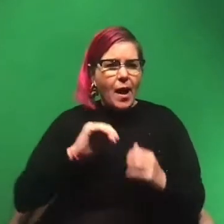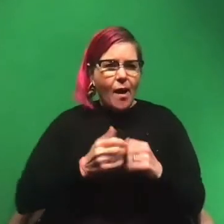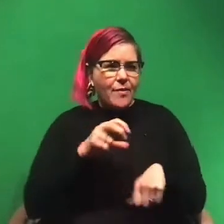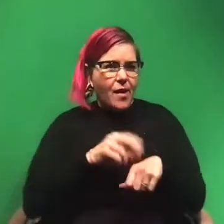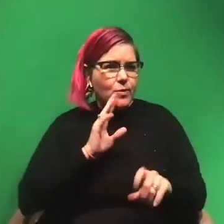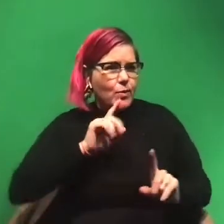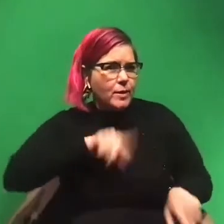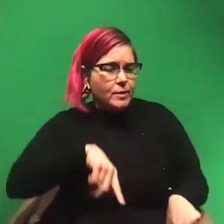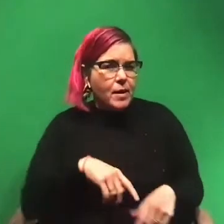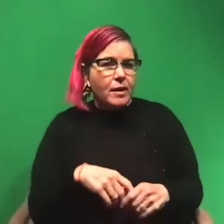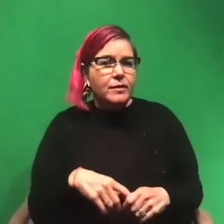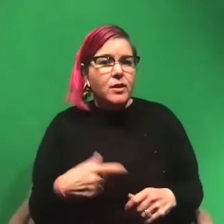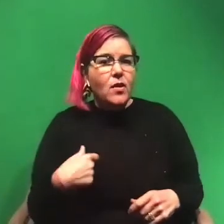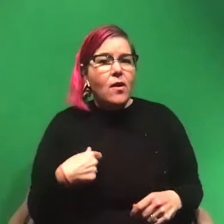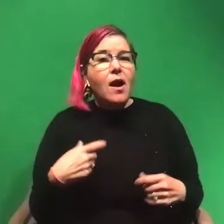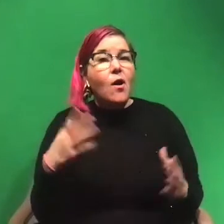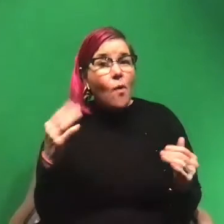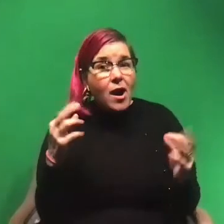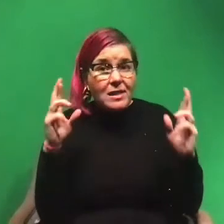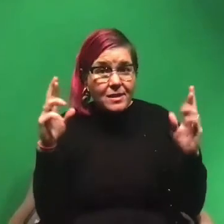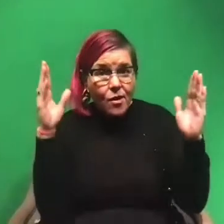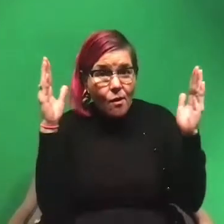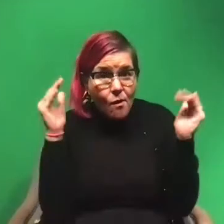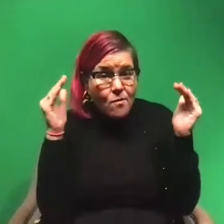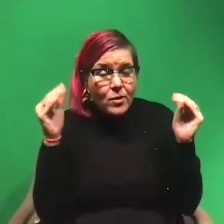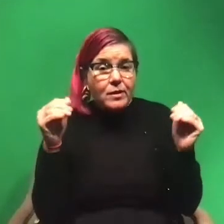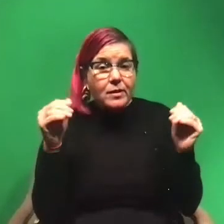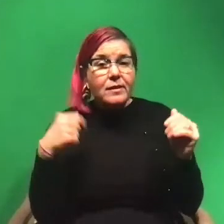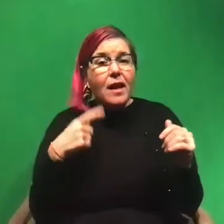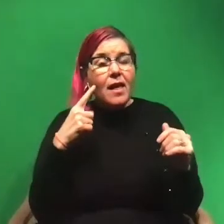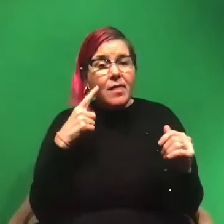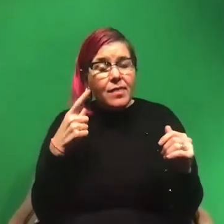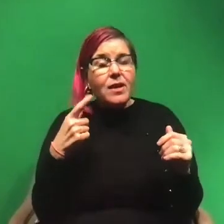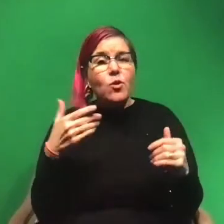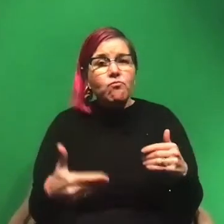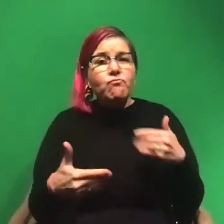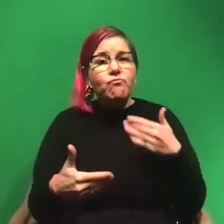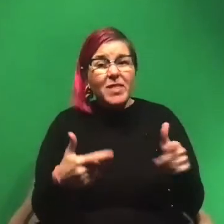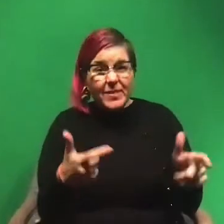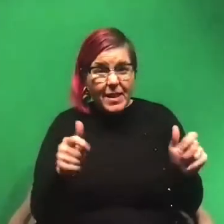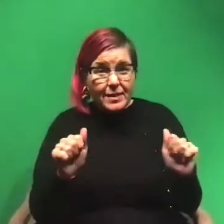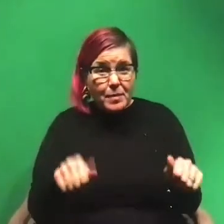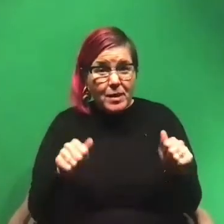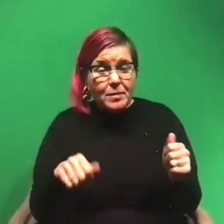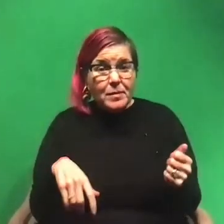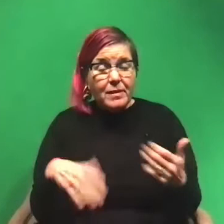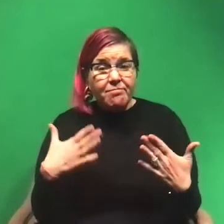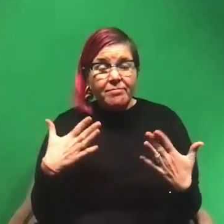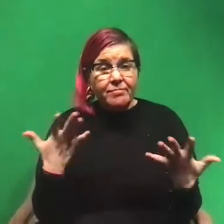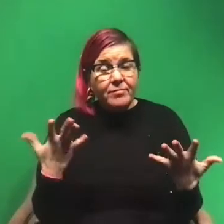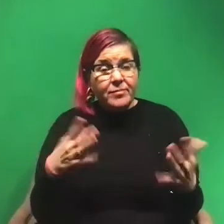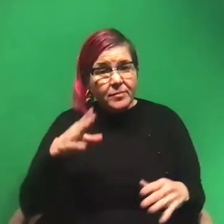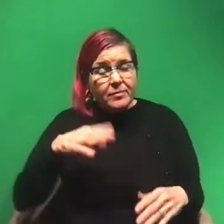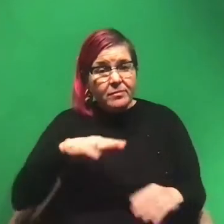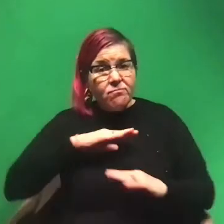So I want to remain hopeful. I think we're moving as fast as we can, thankfully, because we have so